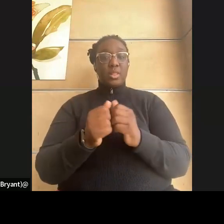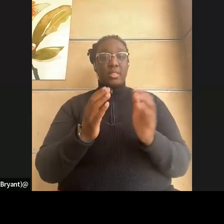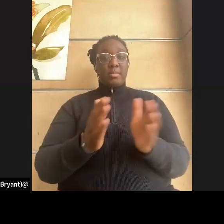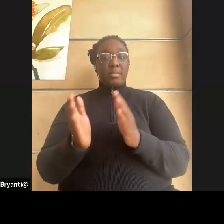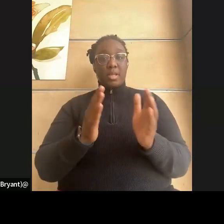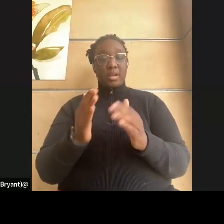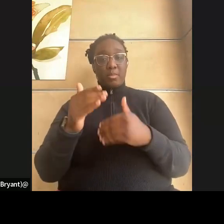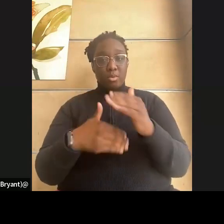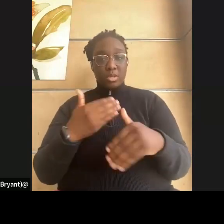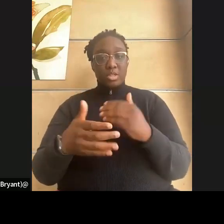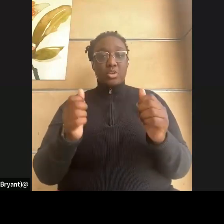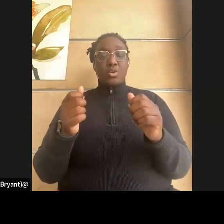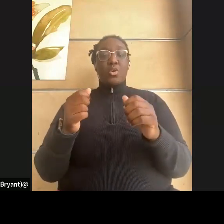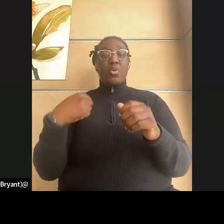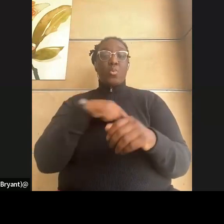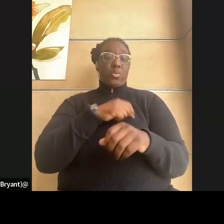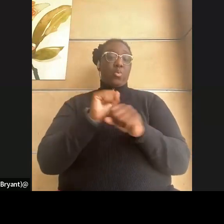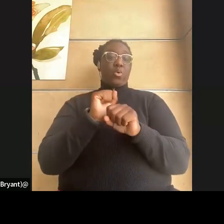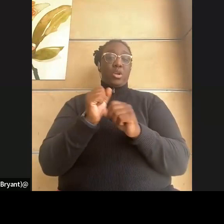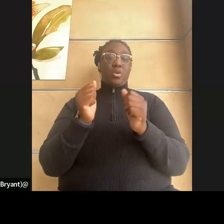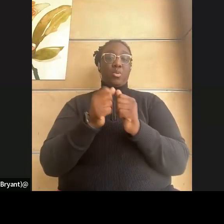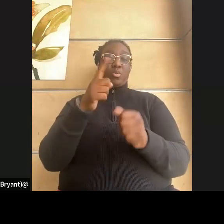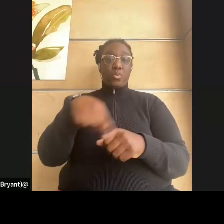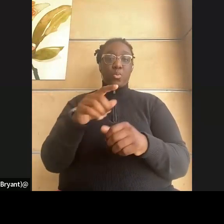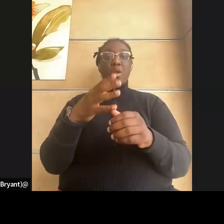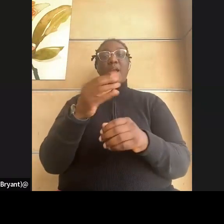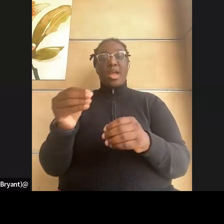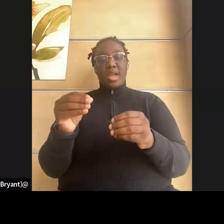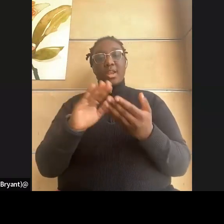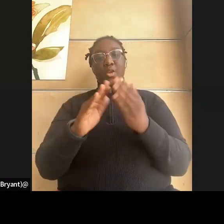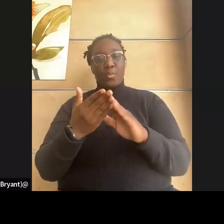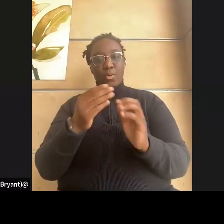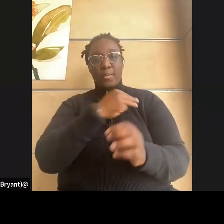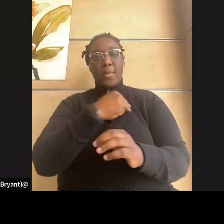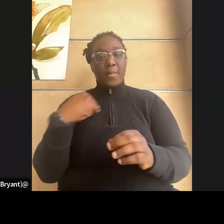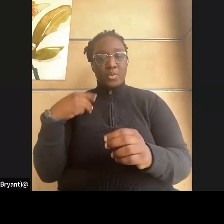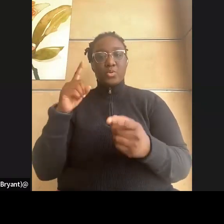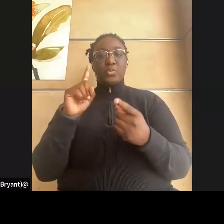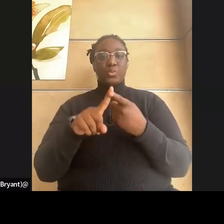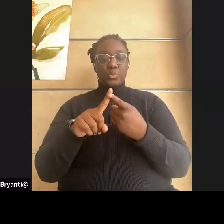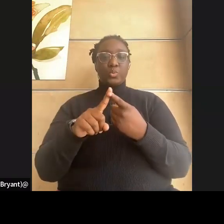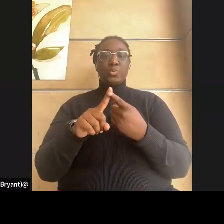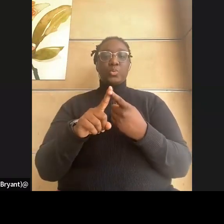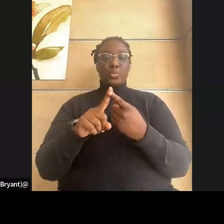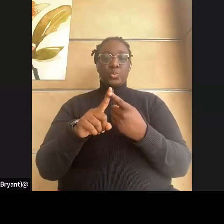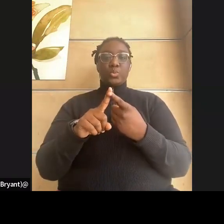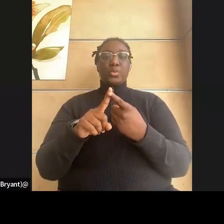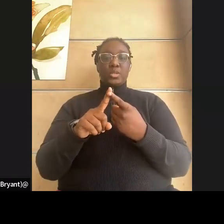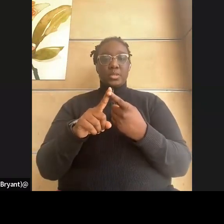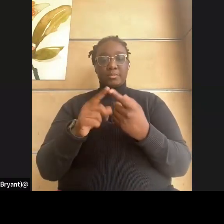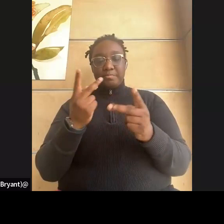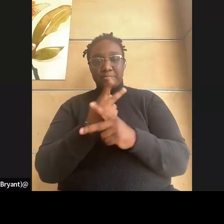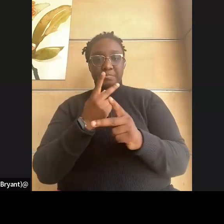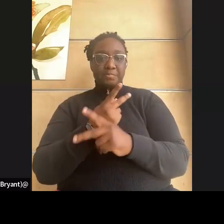with you all and community members to collectively address the digital divide. The plan